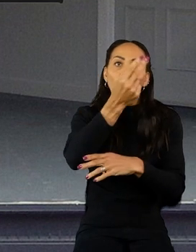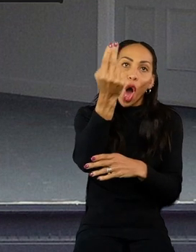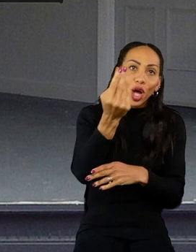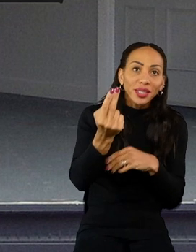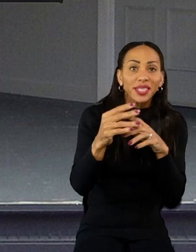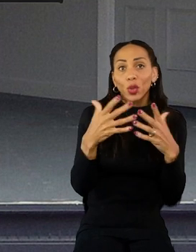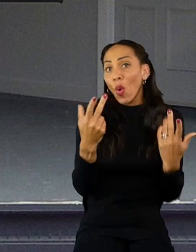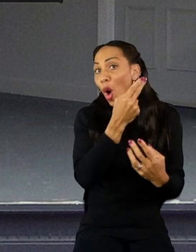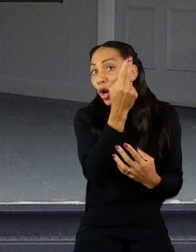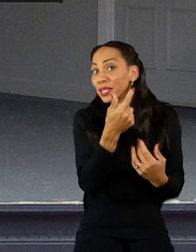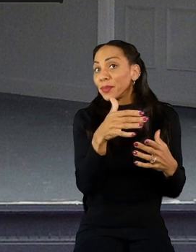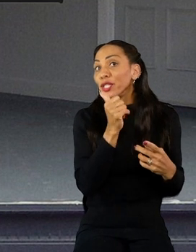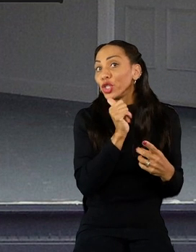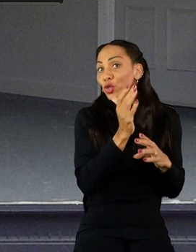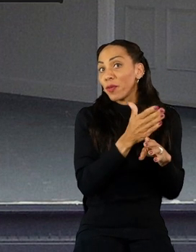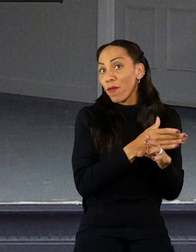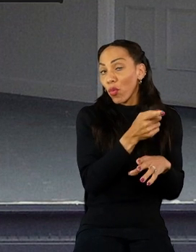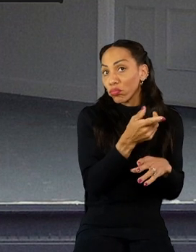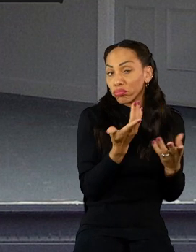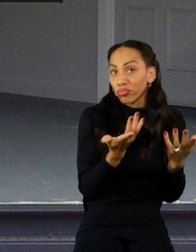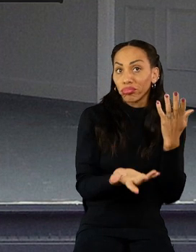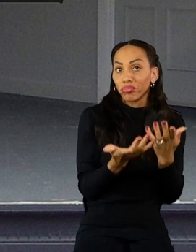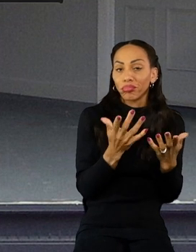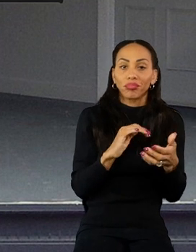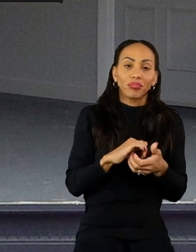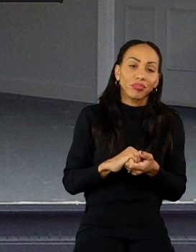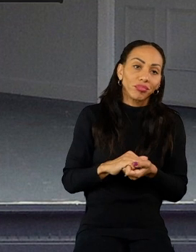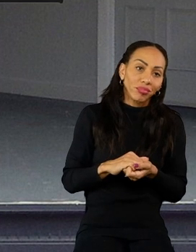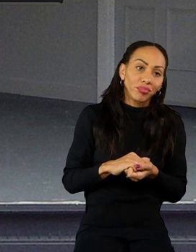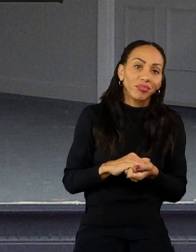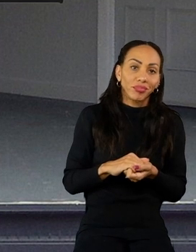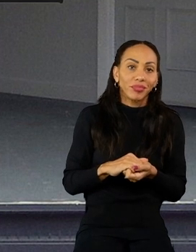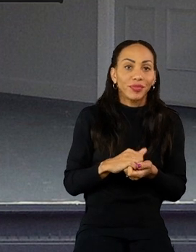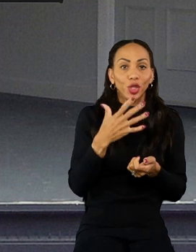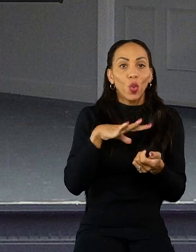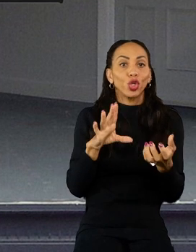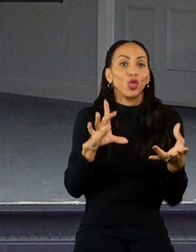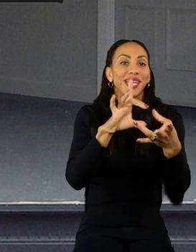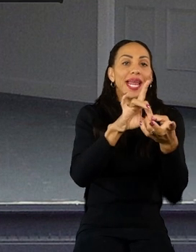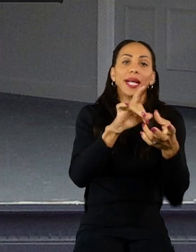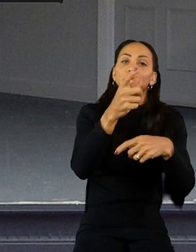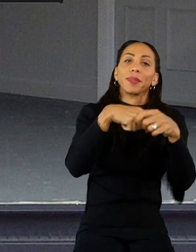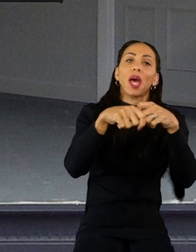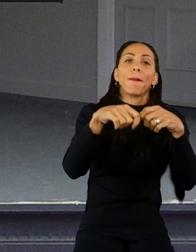art school or other things, there might be people, there might be artists that have used this